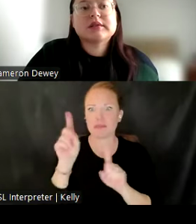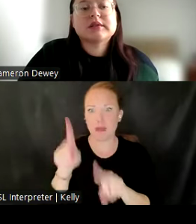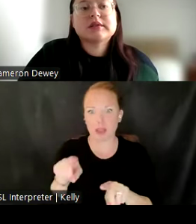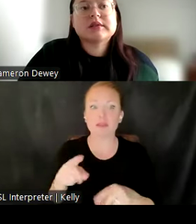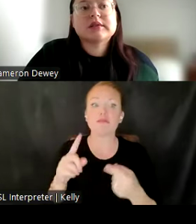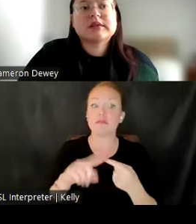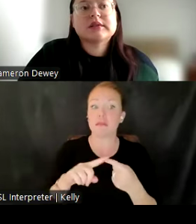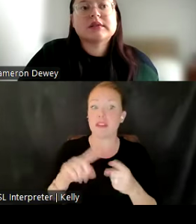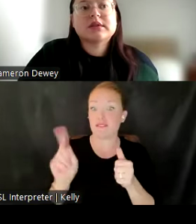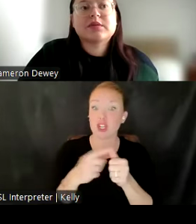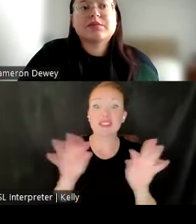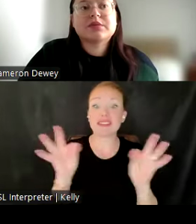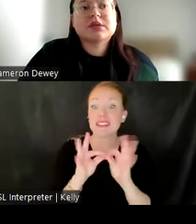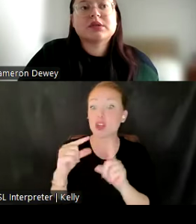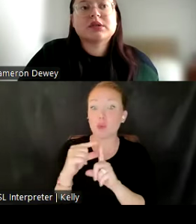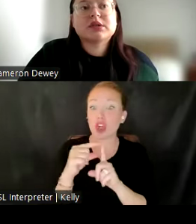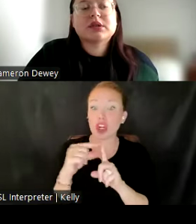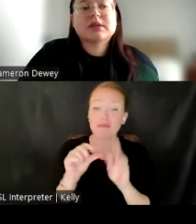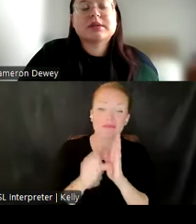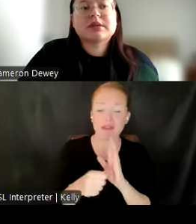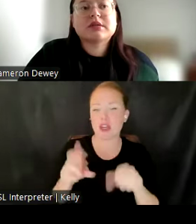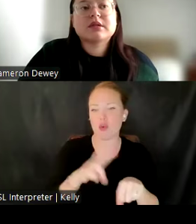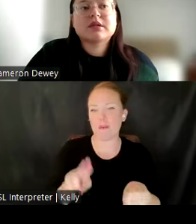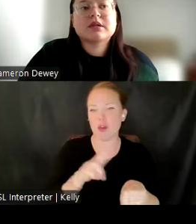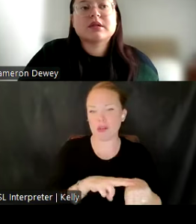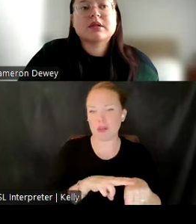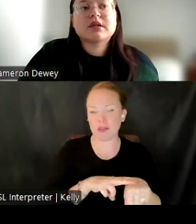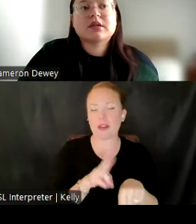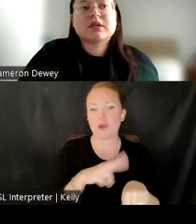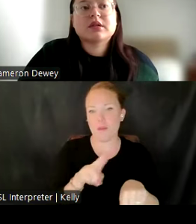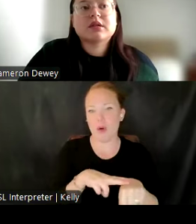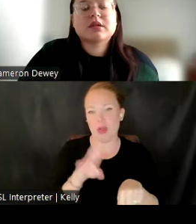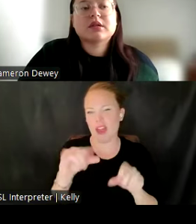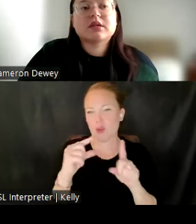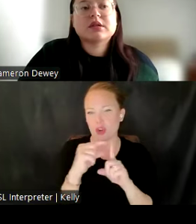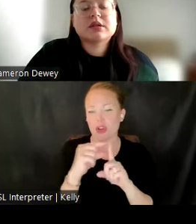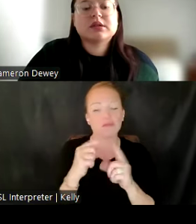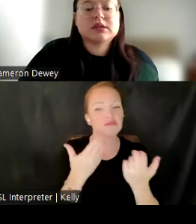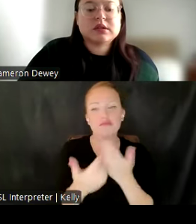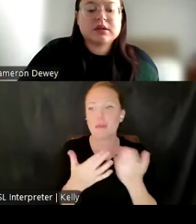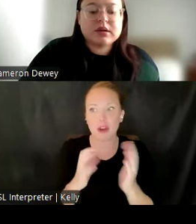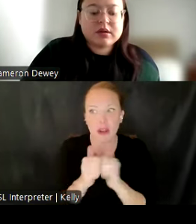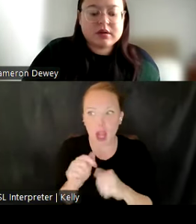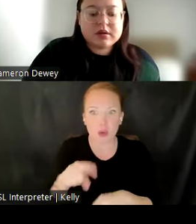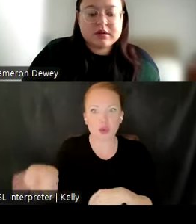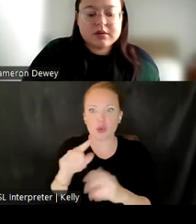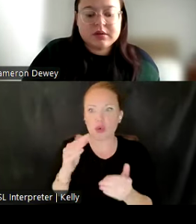normal. I really want to emphasize that no matter how someone is processing